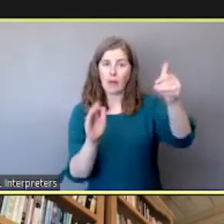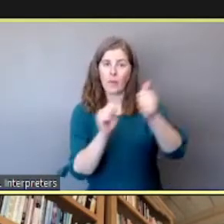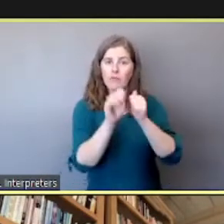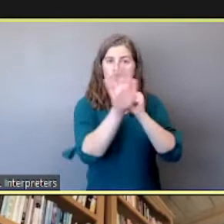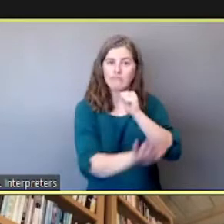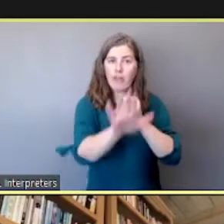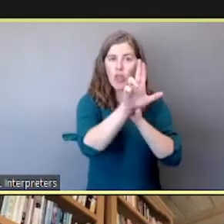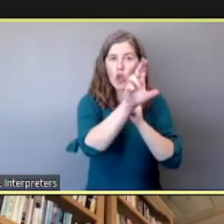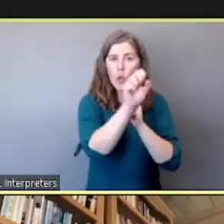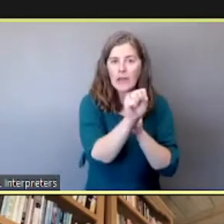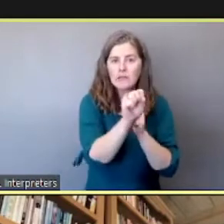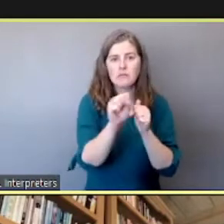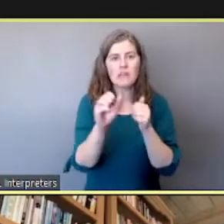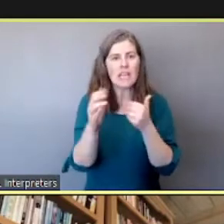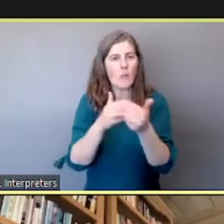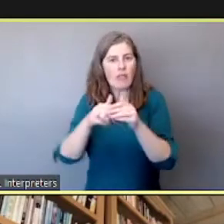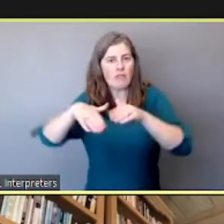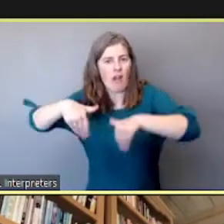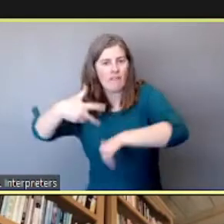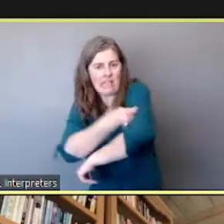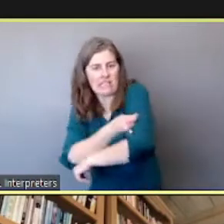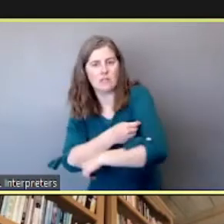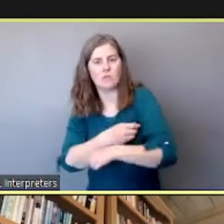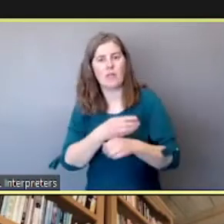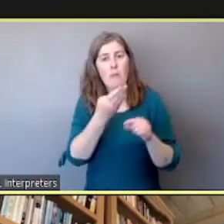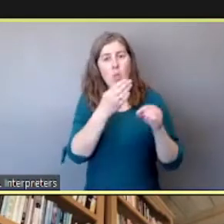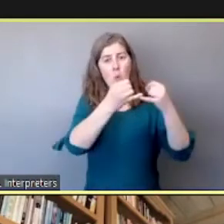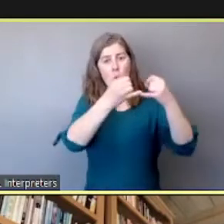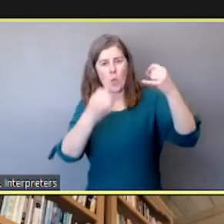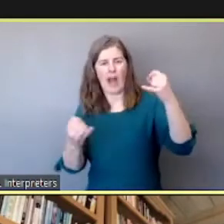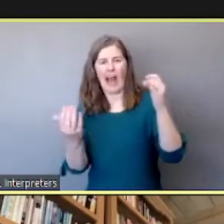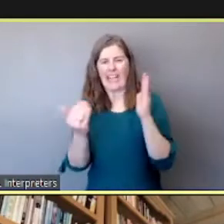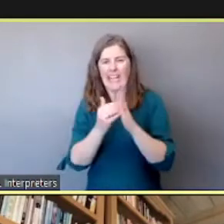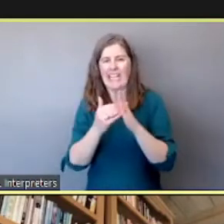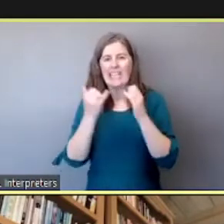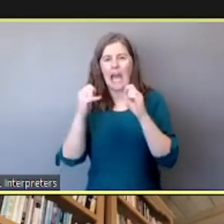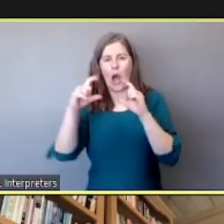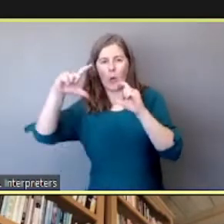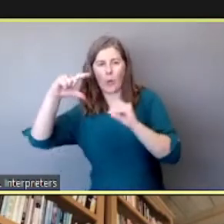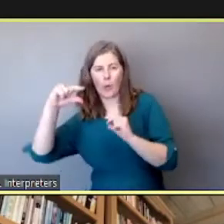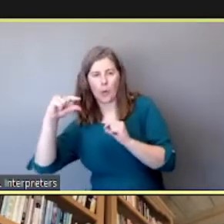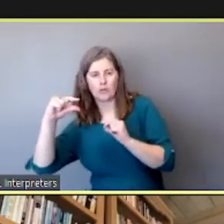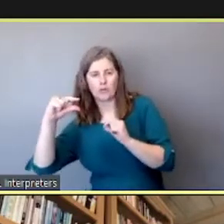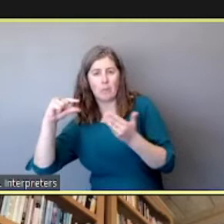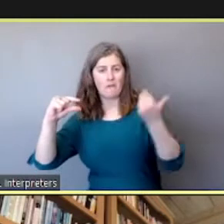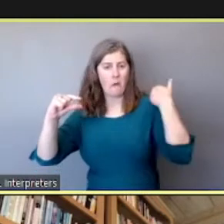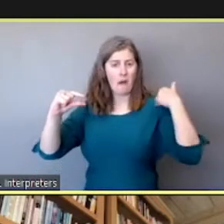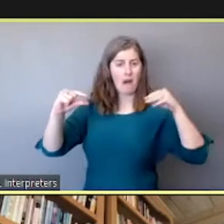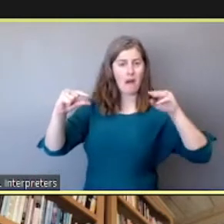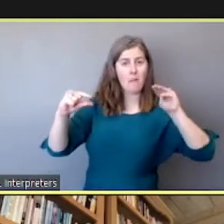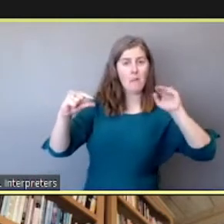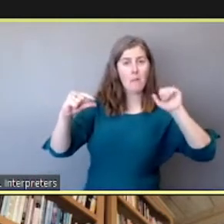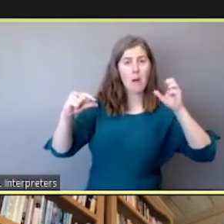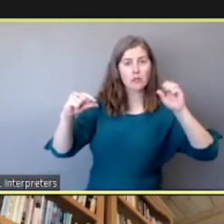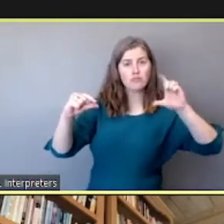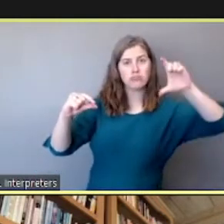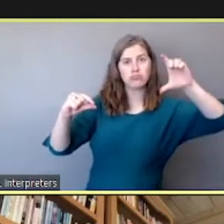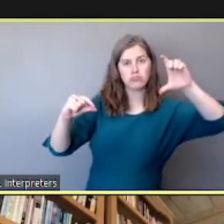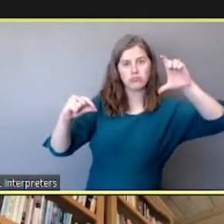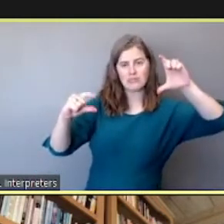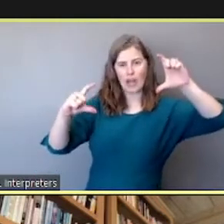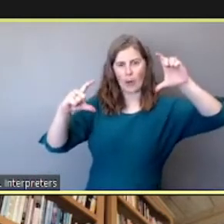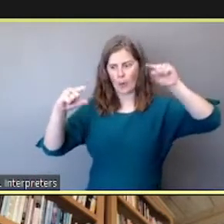virus, even in unvaccinated people. And again, those lines are a lot closer together than they were in March and April and